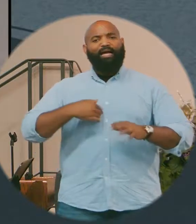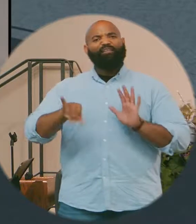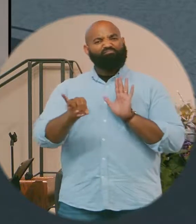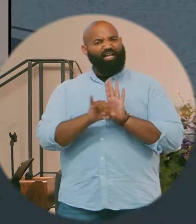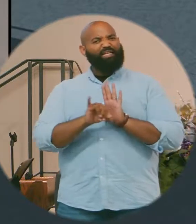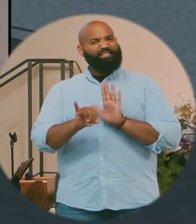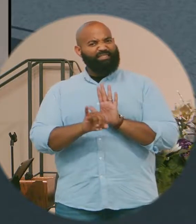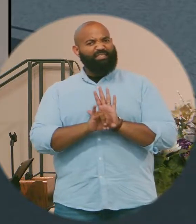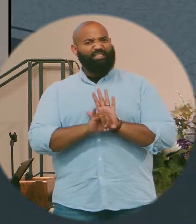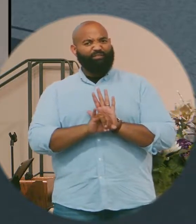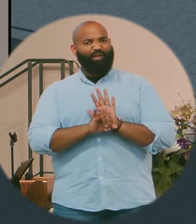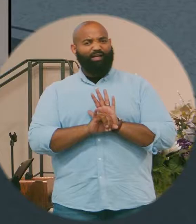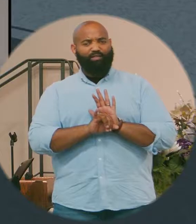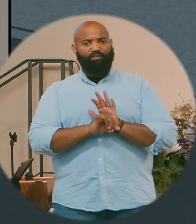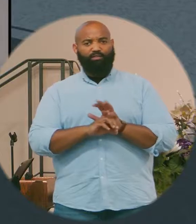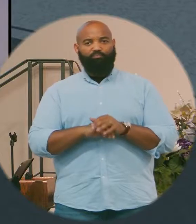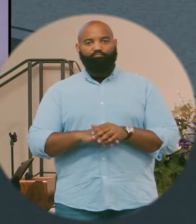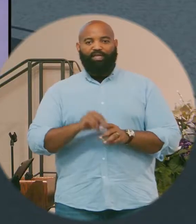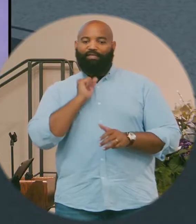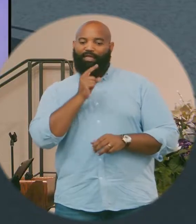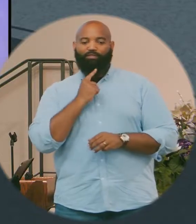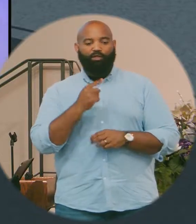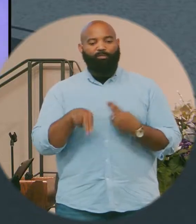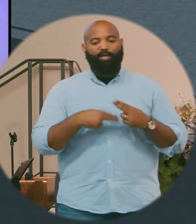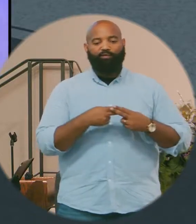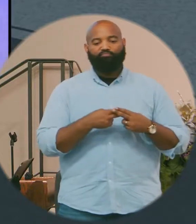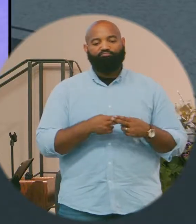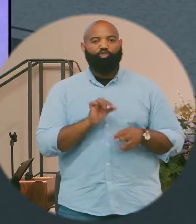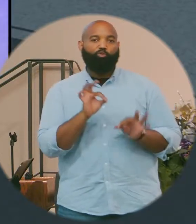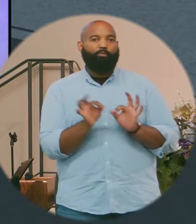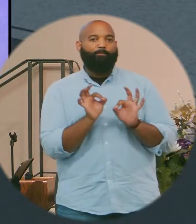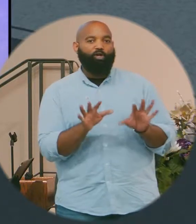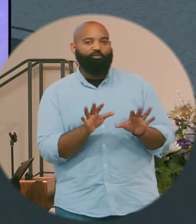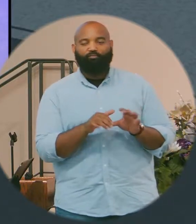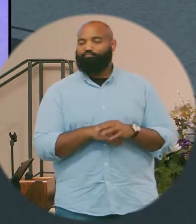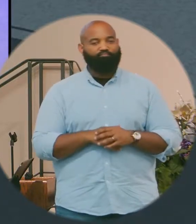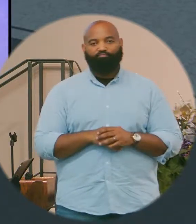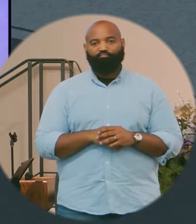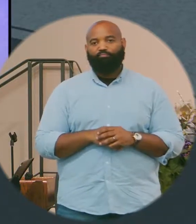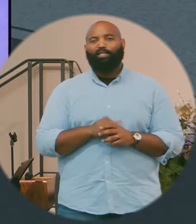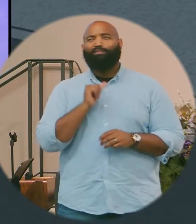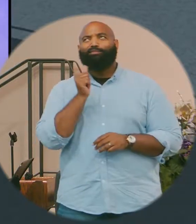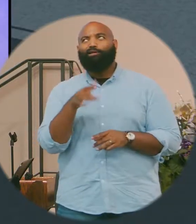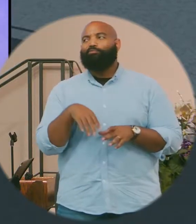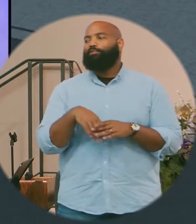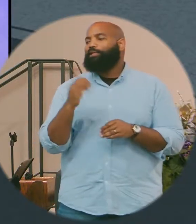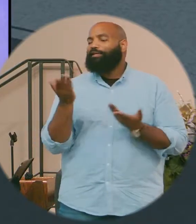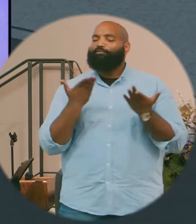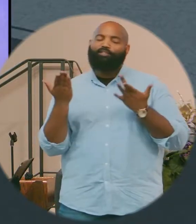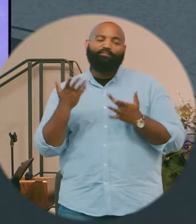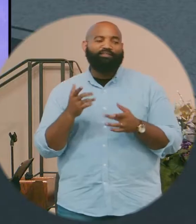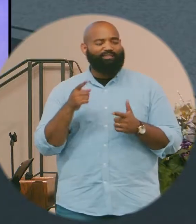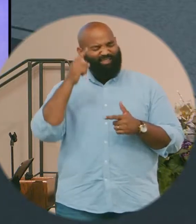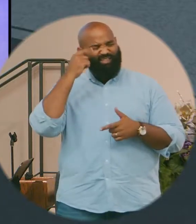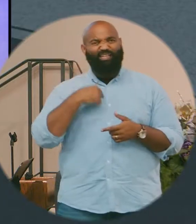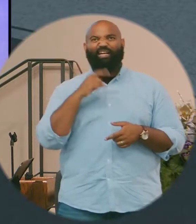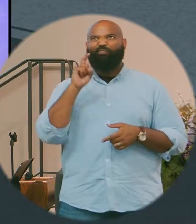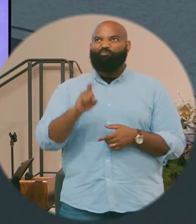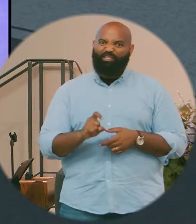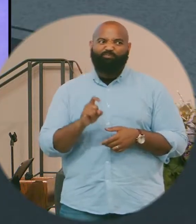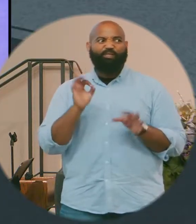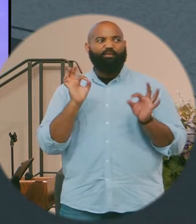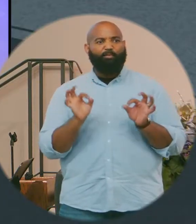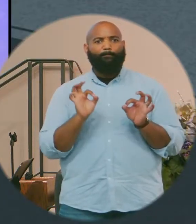with. I'm not talking about being perfect today. So I hope you don't leave service feeling like you have to live a